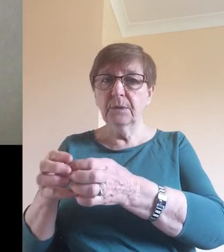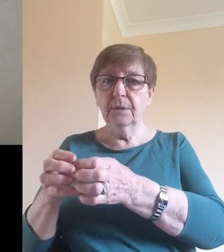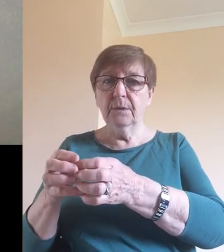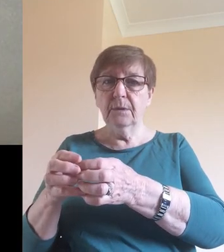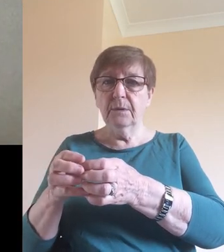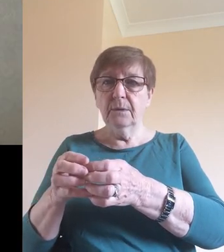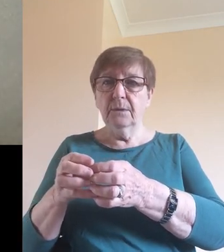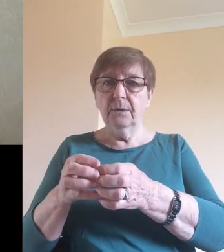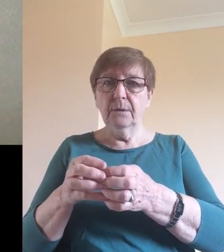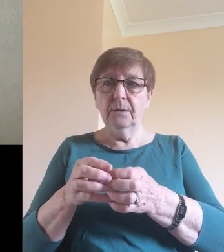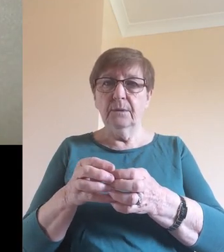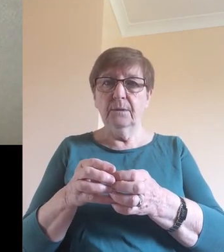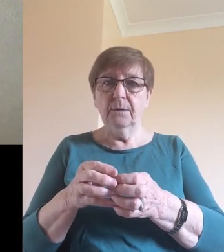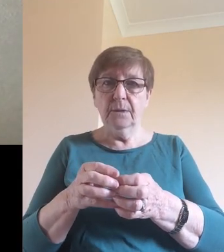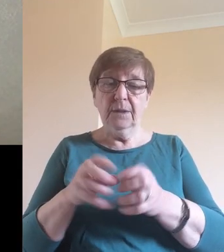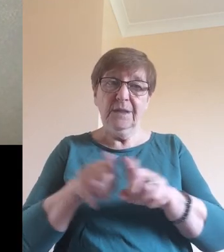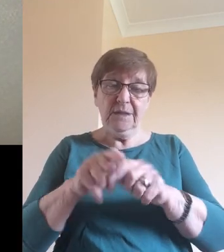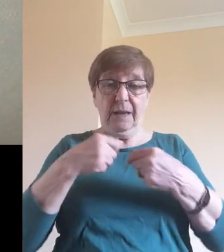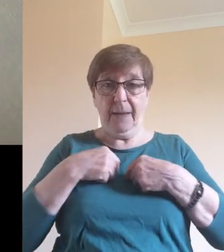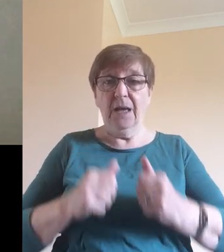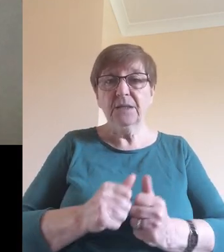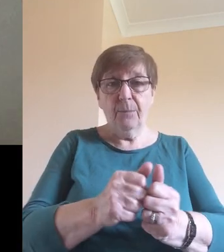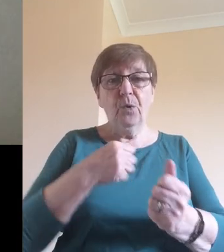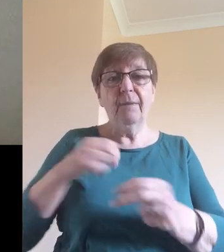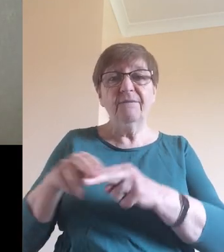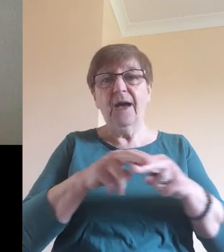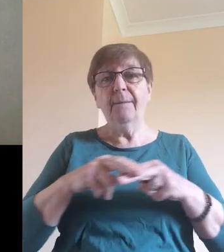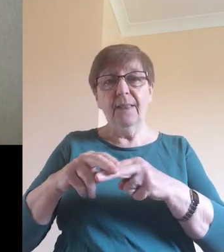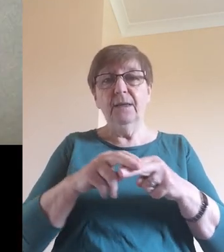as I am in supporting my own family.